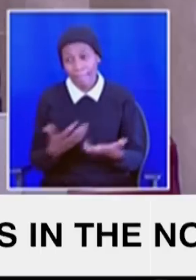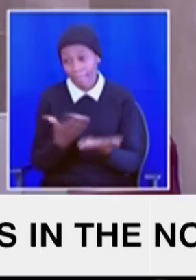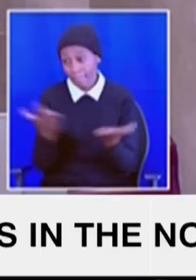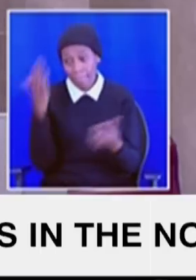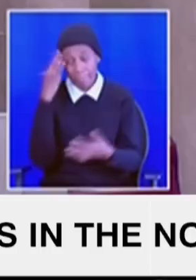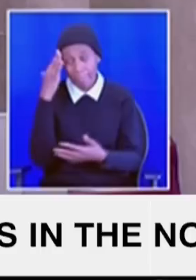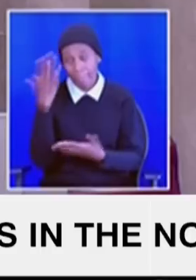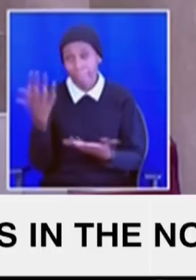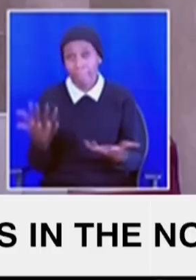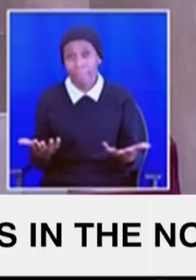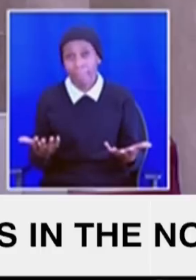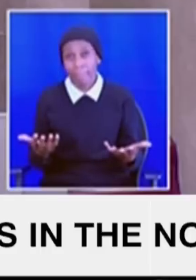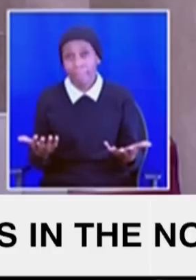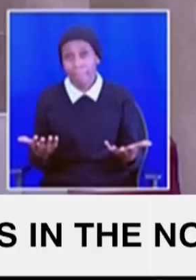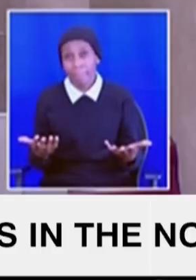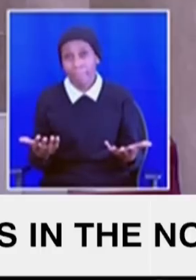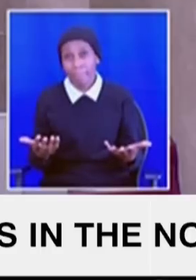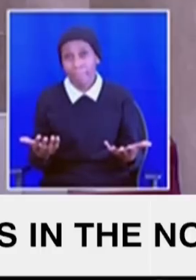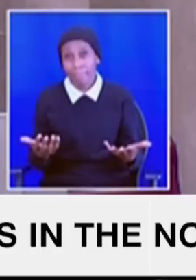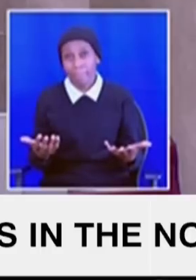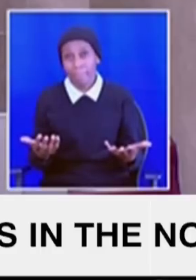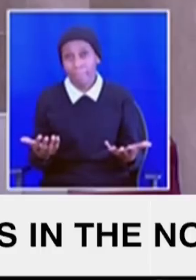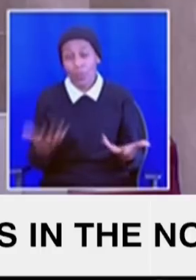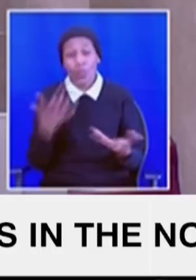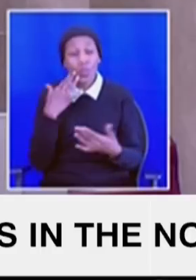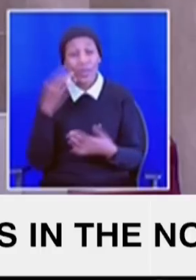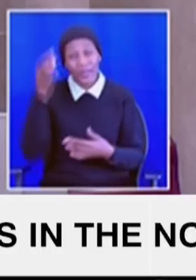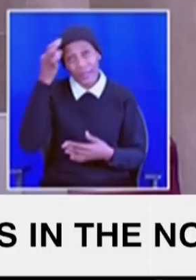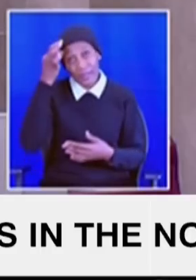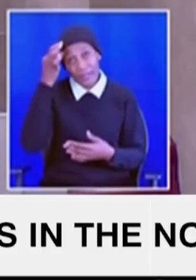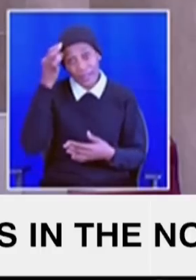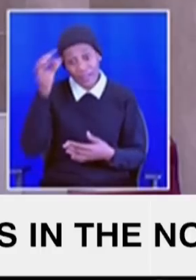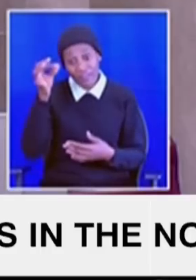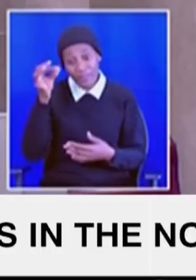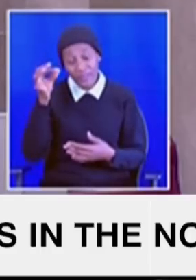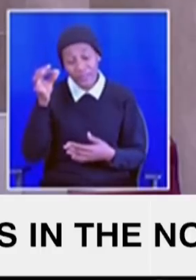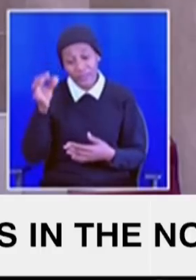obviously, when government allocate